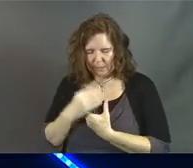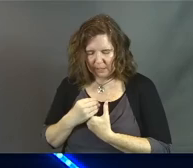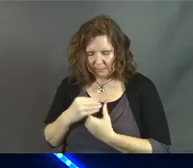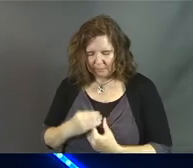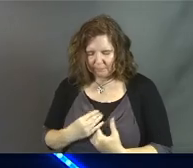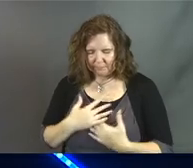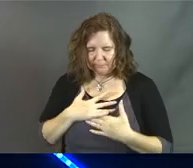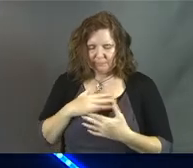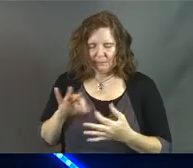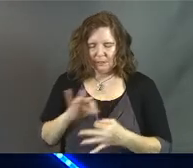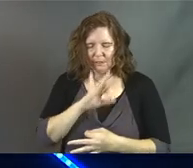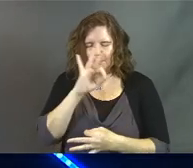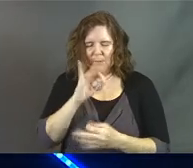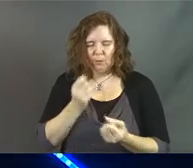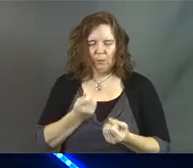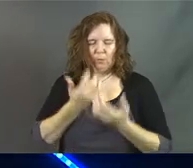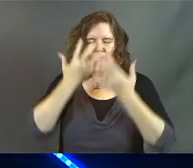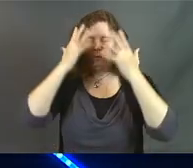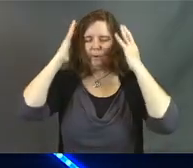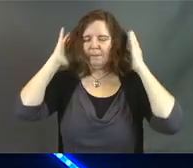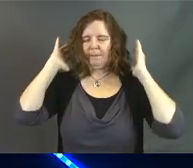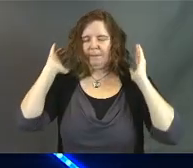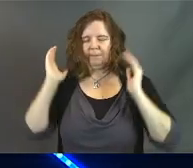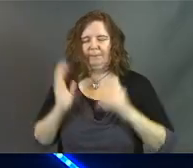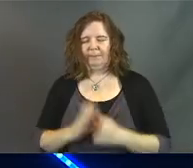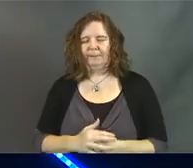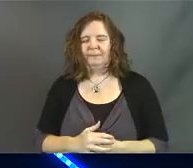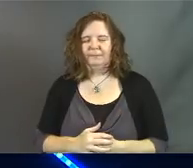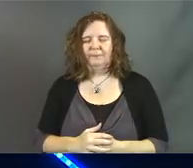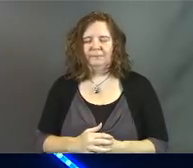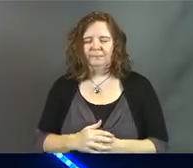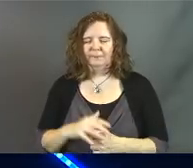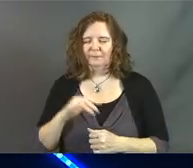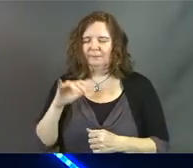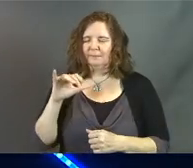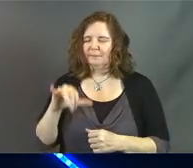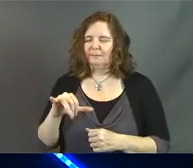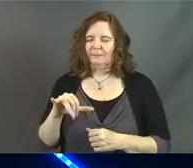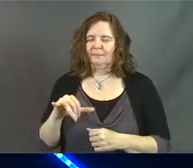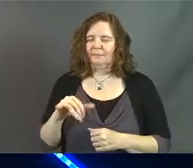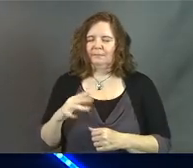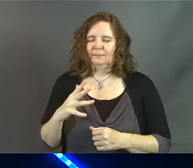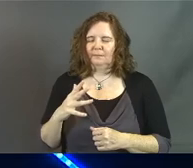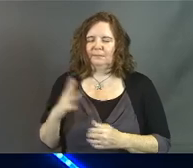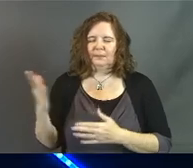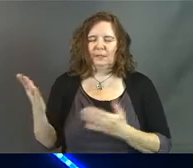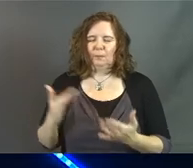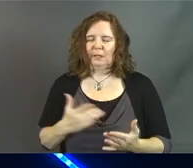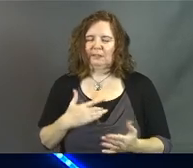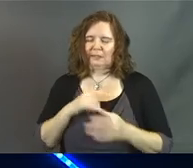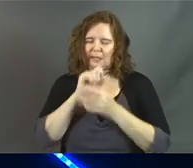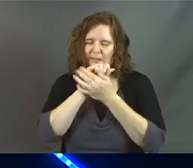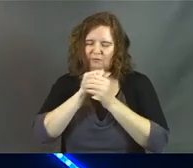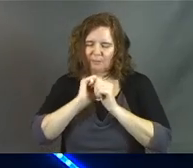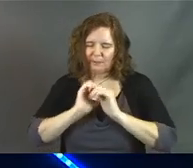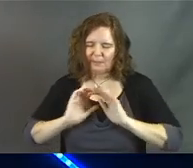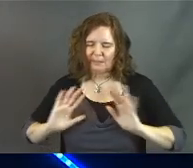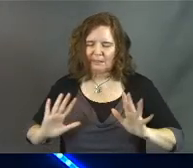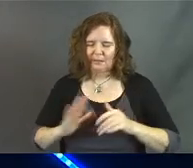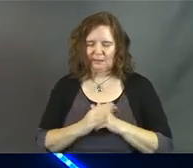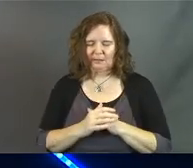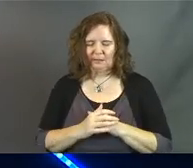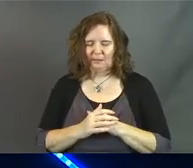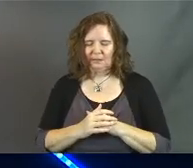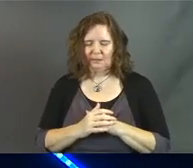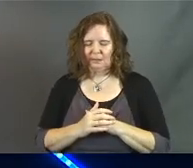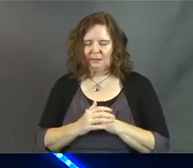your spirit would come in and overwhelm, that it would bring a sense of peace.